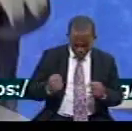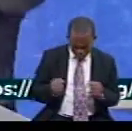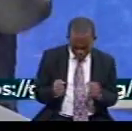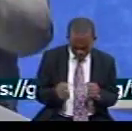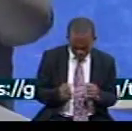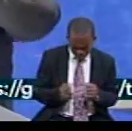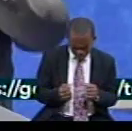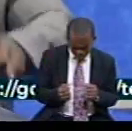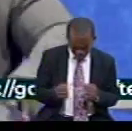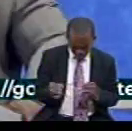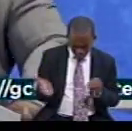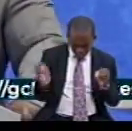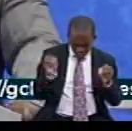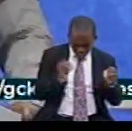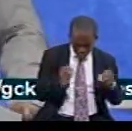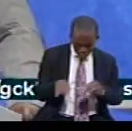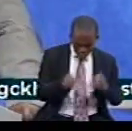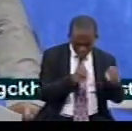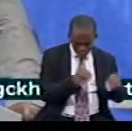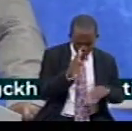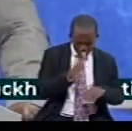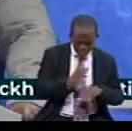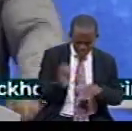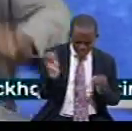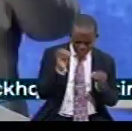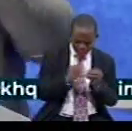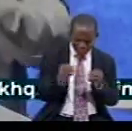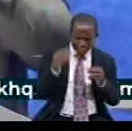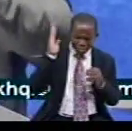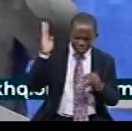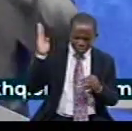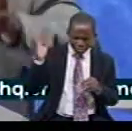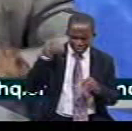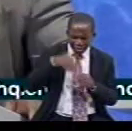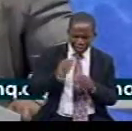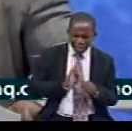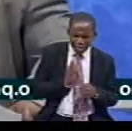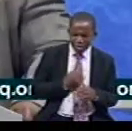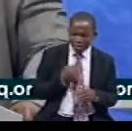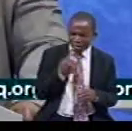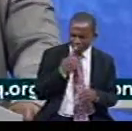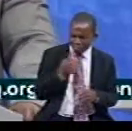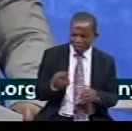Put more testimonies in our mouth. Strengthen your servant.